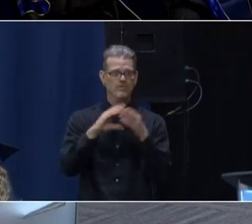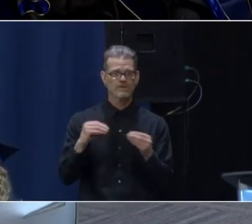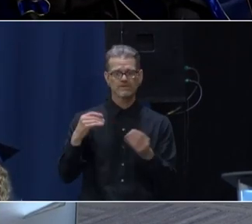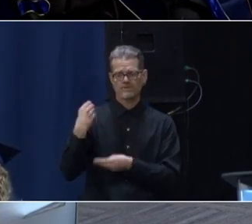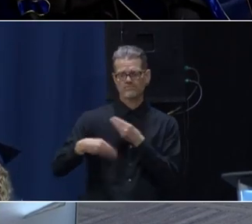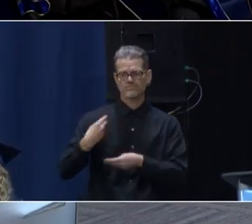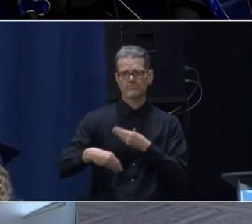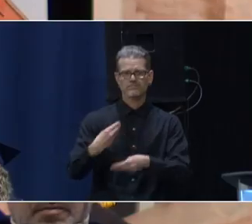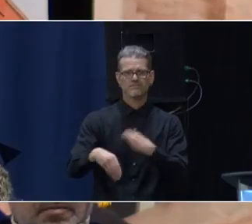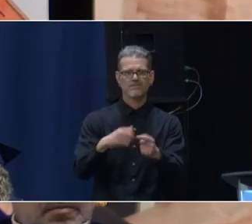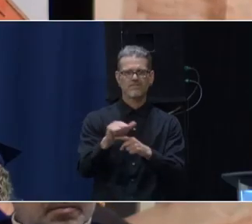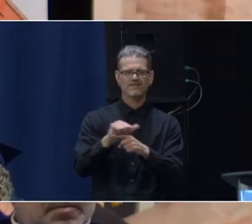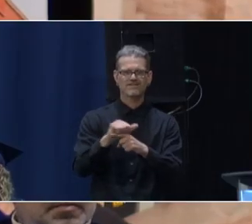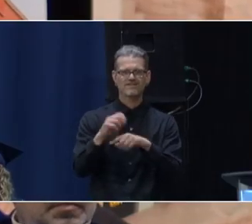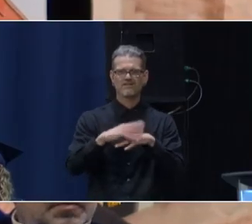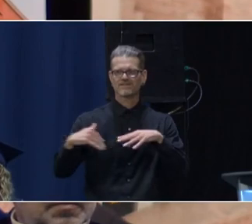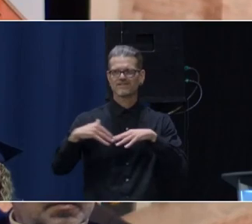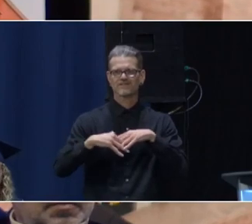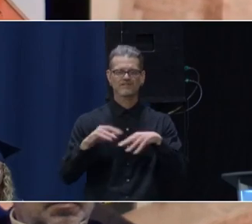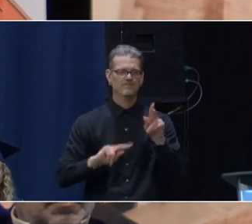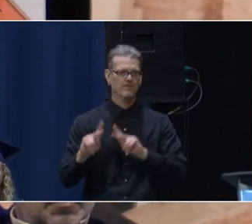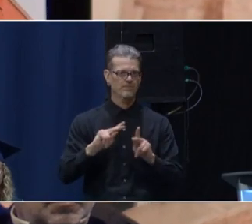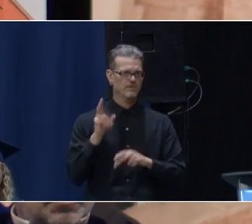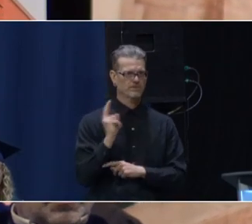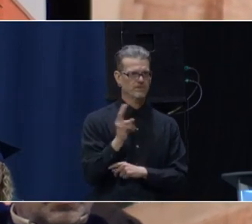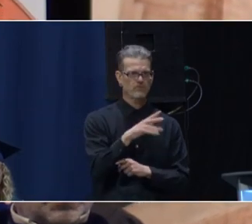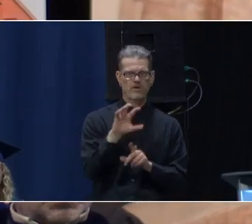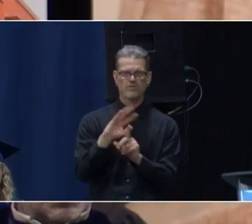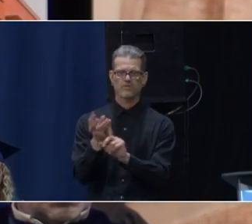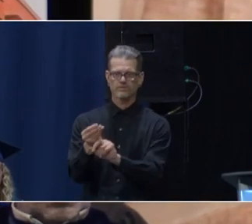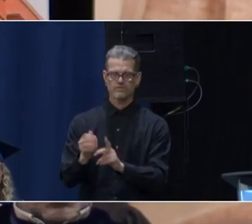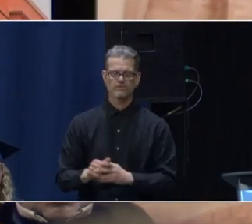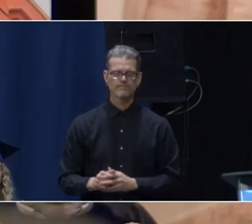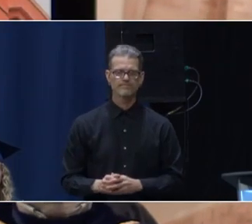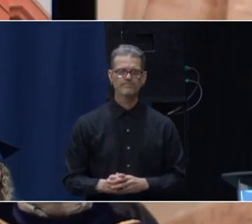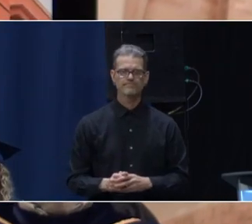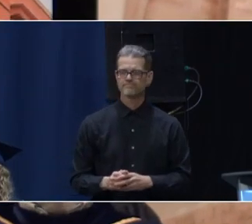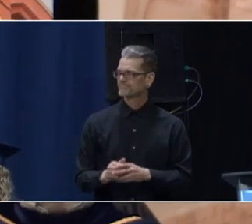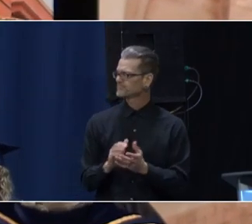of indigenous peoples' history and culture.